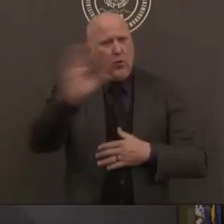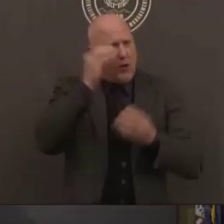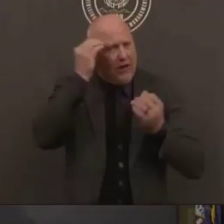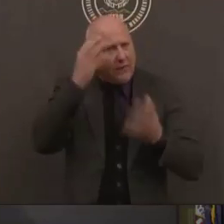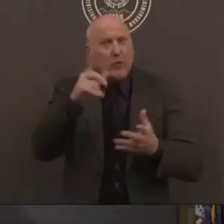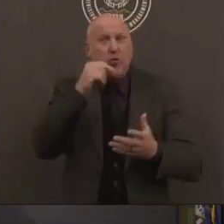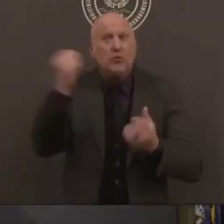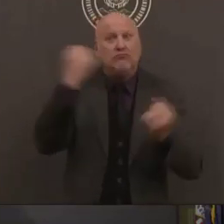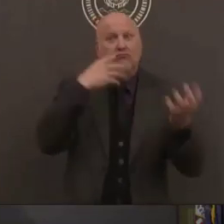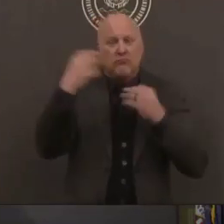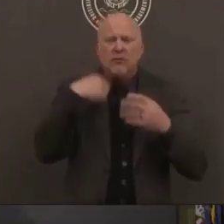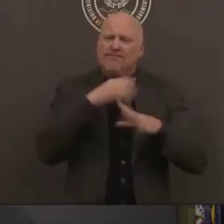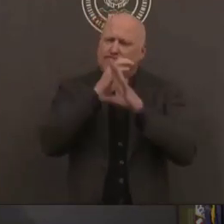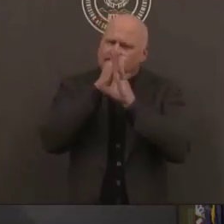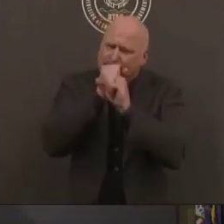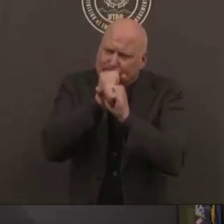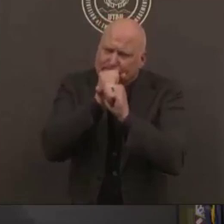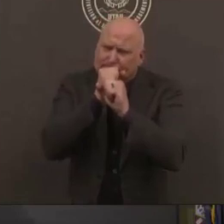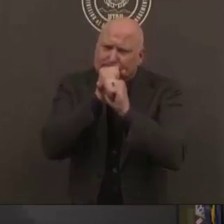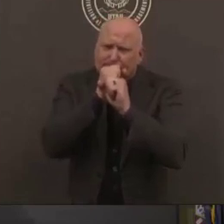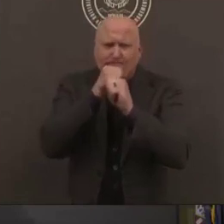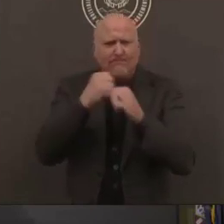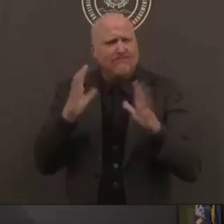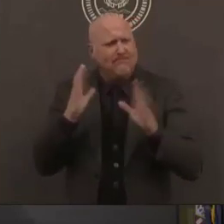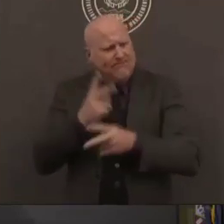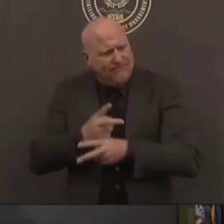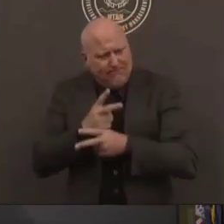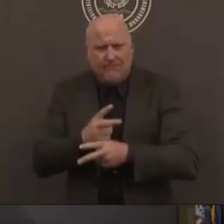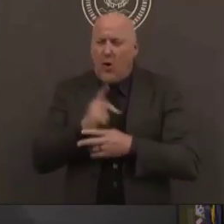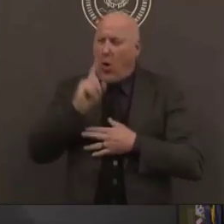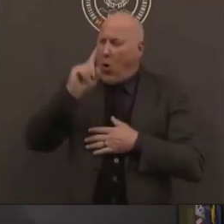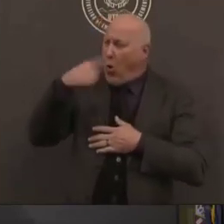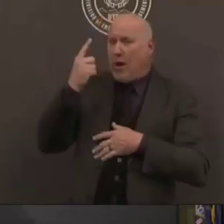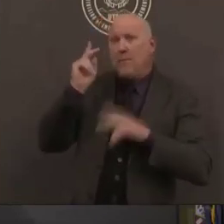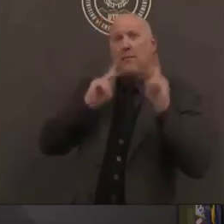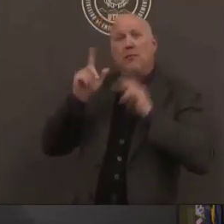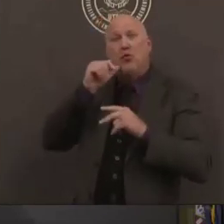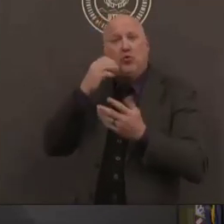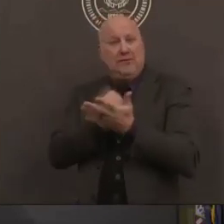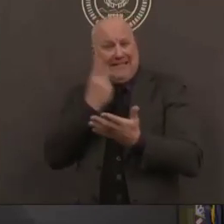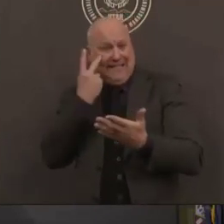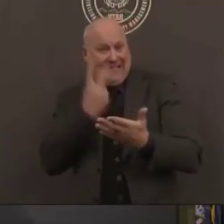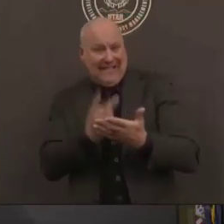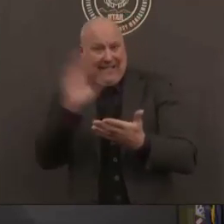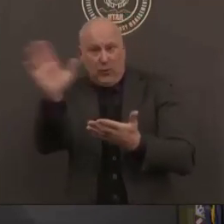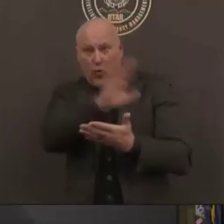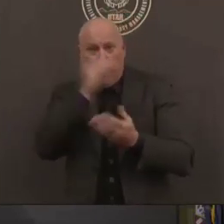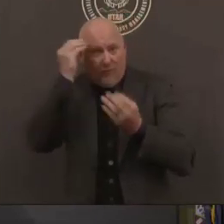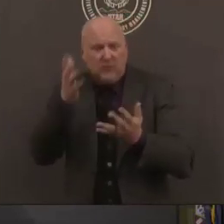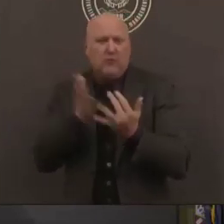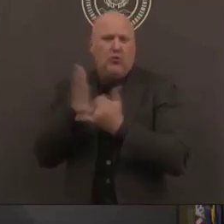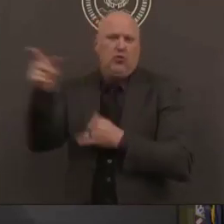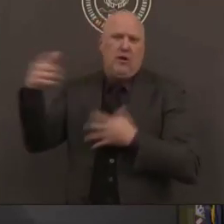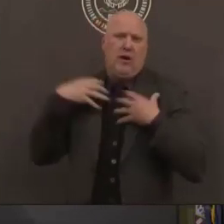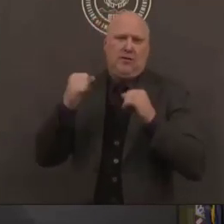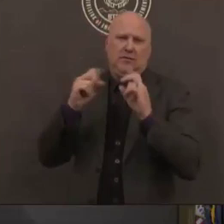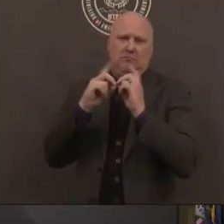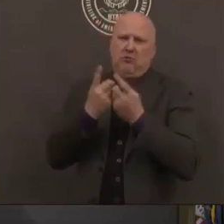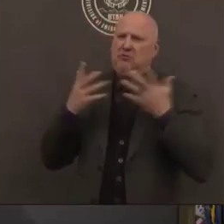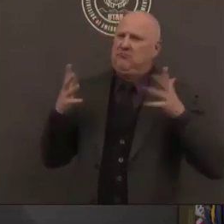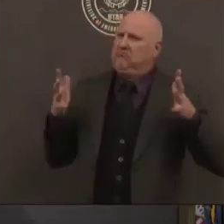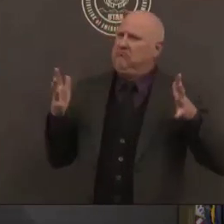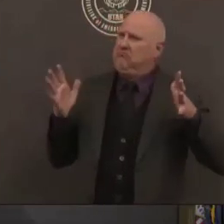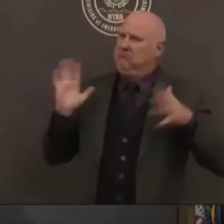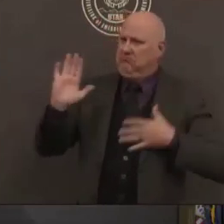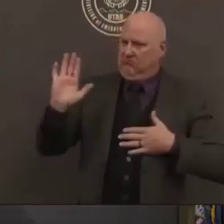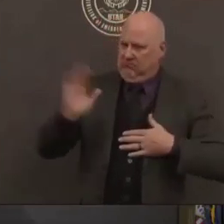that. Just the health professionals are the ones who had the ability to contact anyone based on that data. So I am available if you have